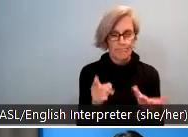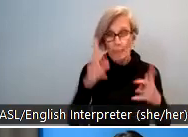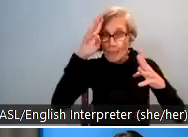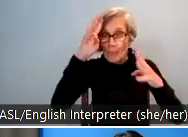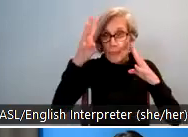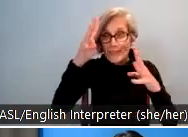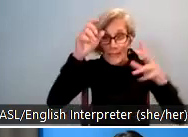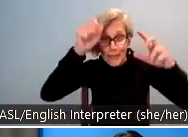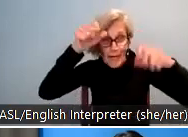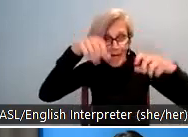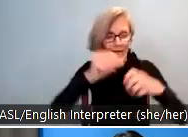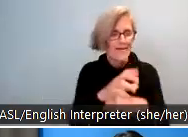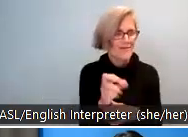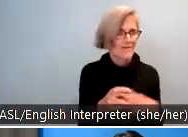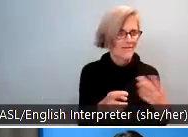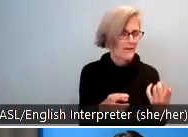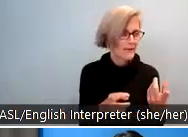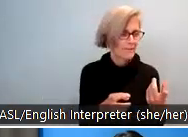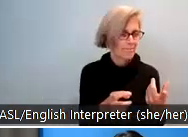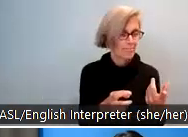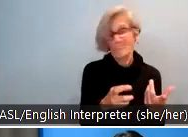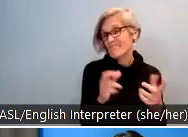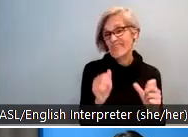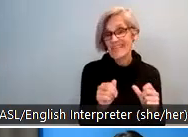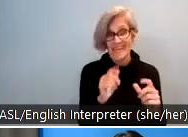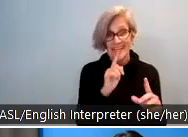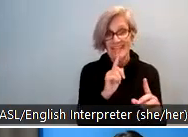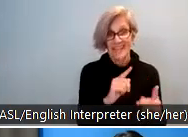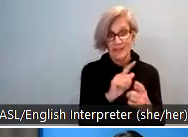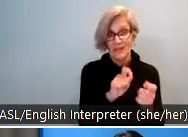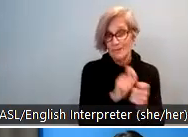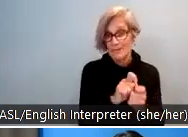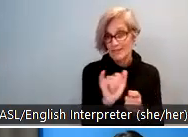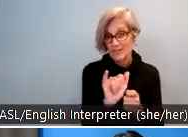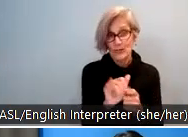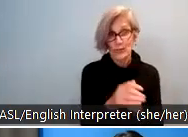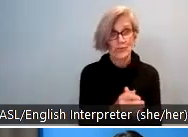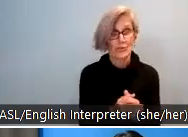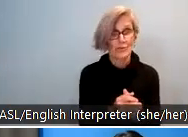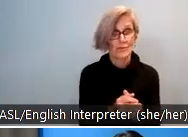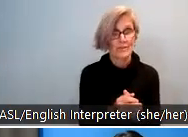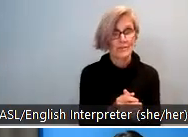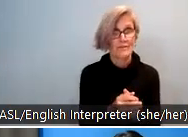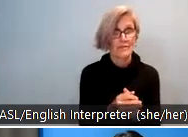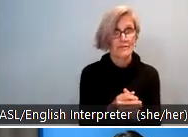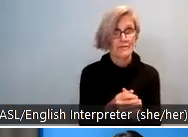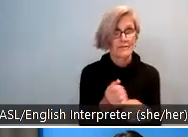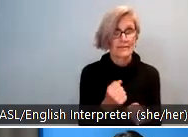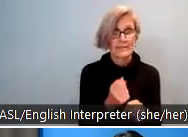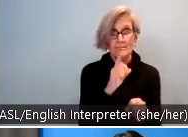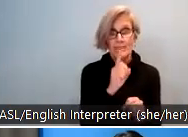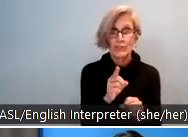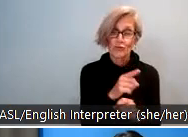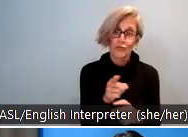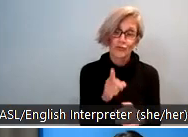into specific questions and details about your project to ensure that you're really getting into